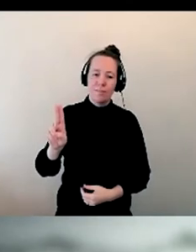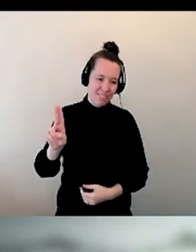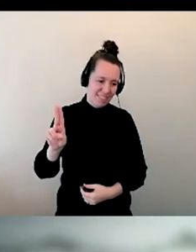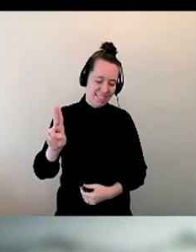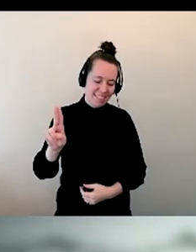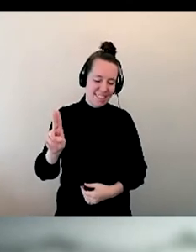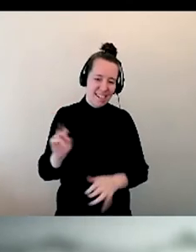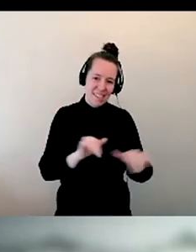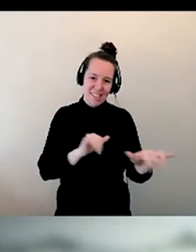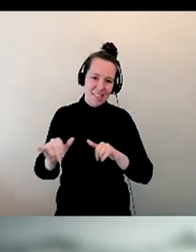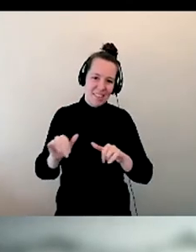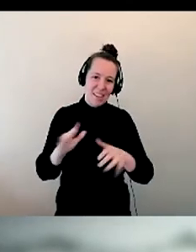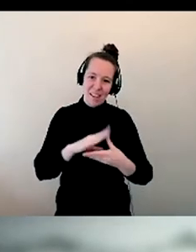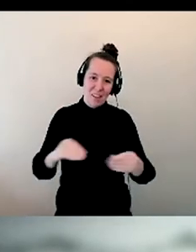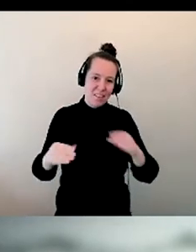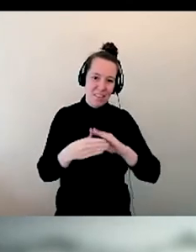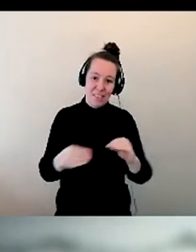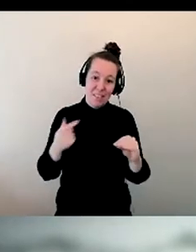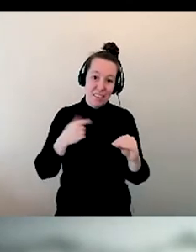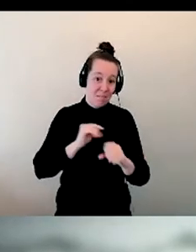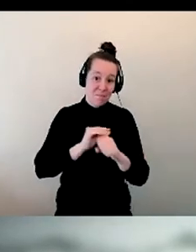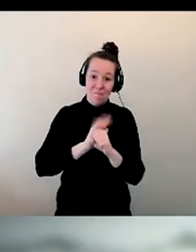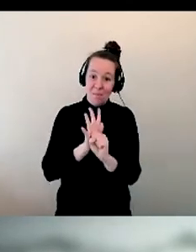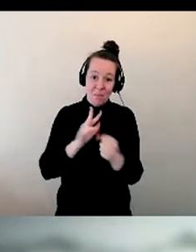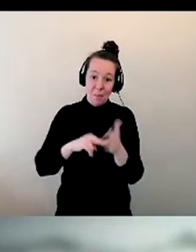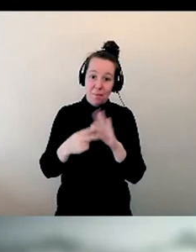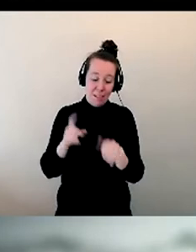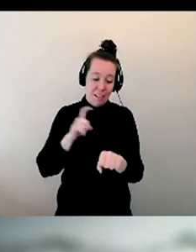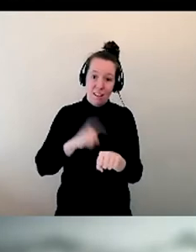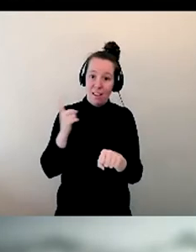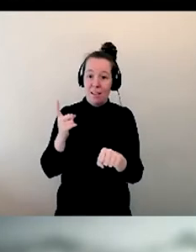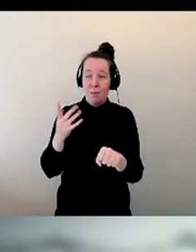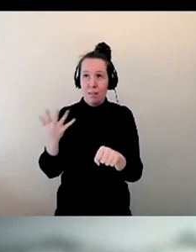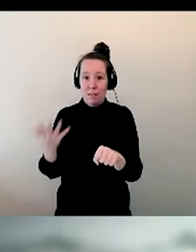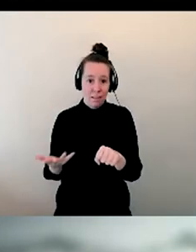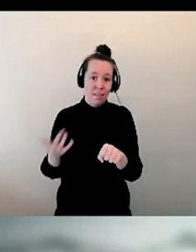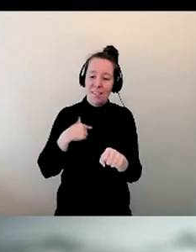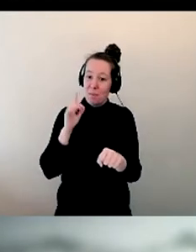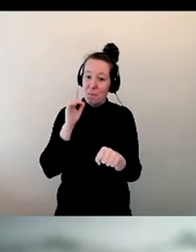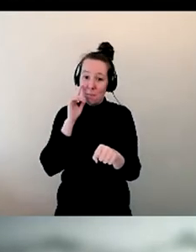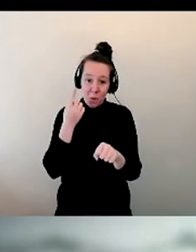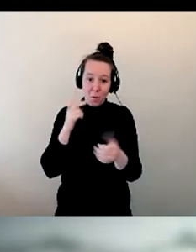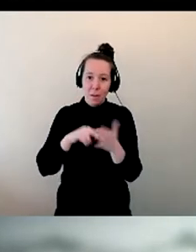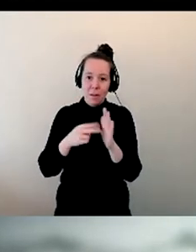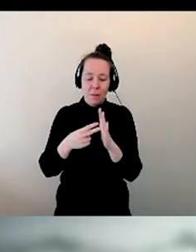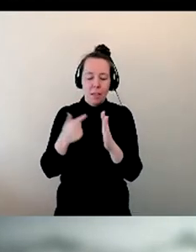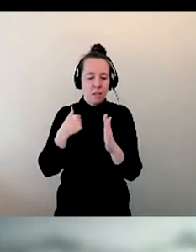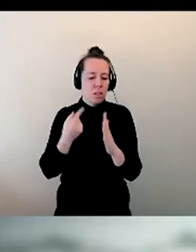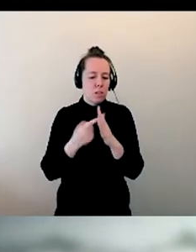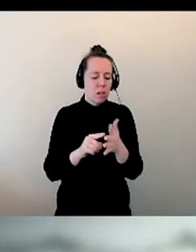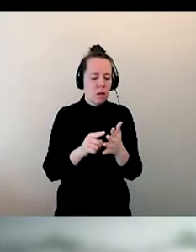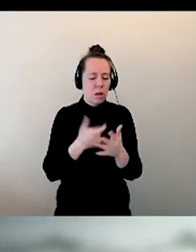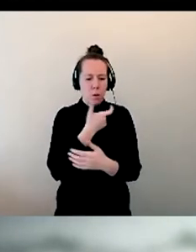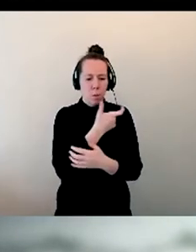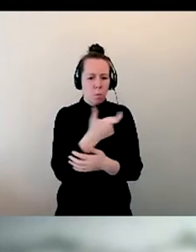the pandemic, and at first it was just like recommendation videos, and then I started to show on screen, and then when I noticed